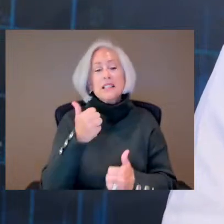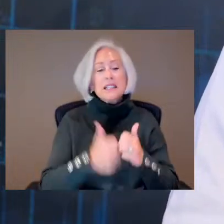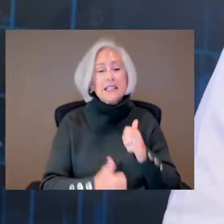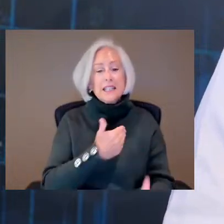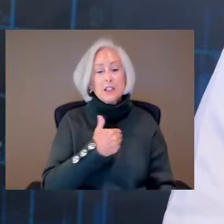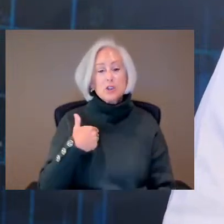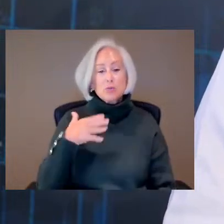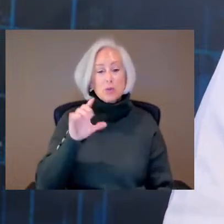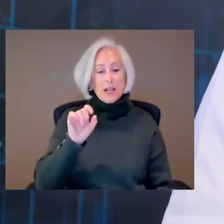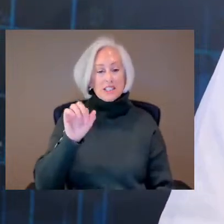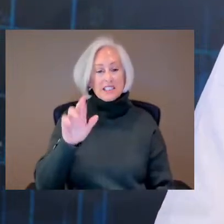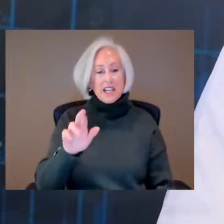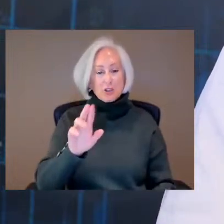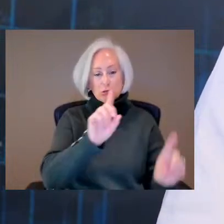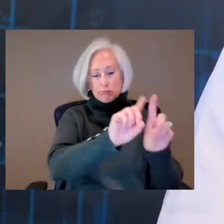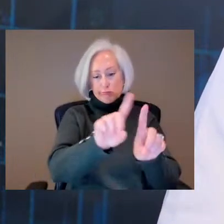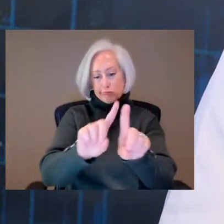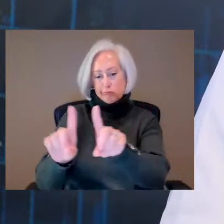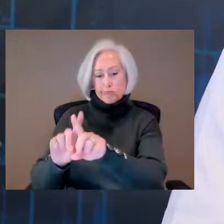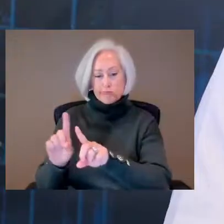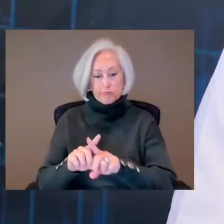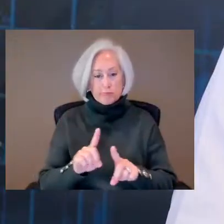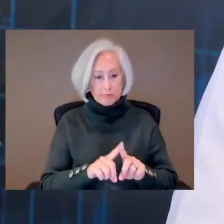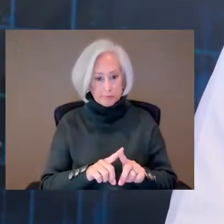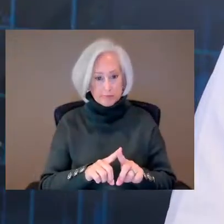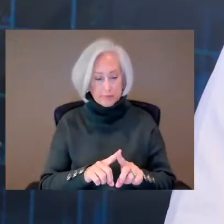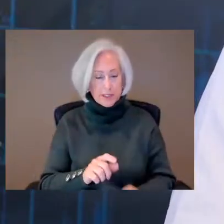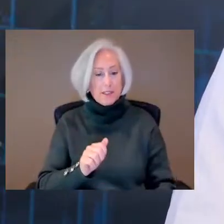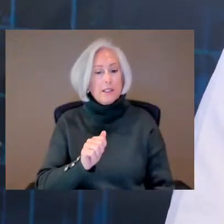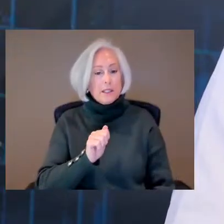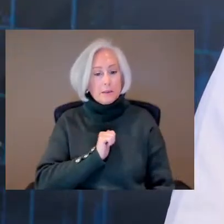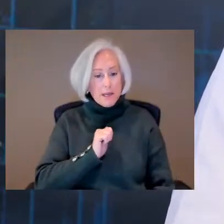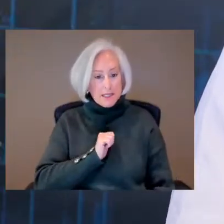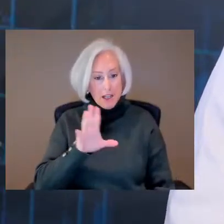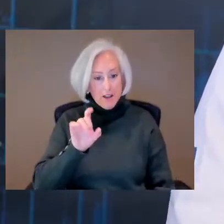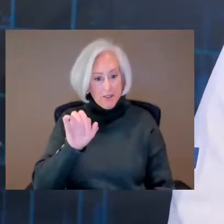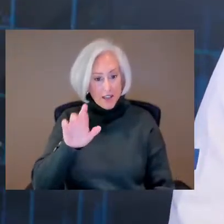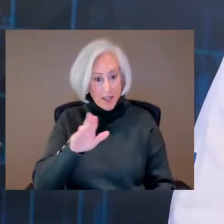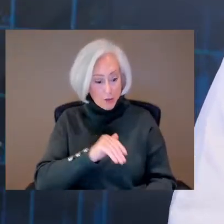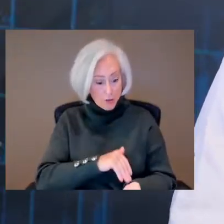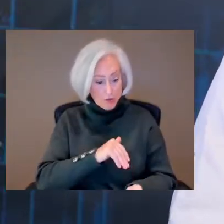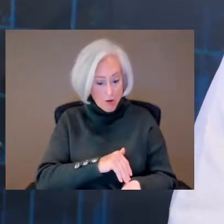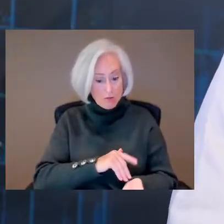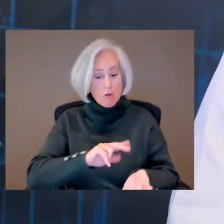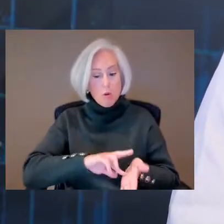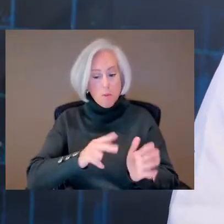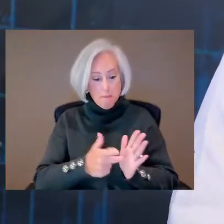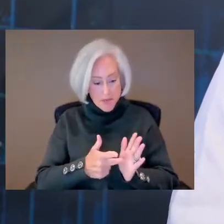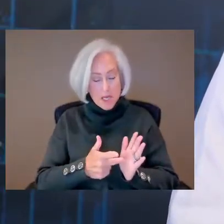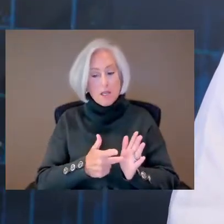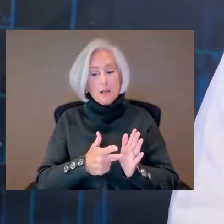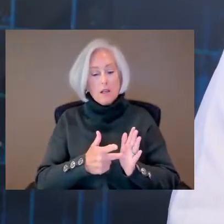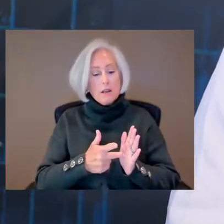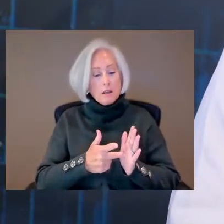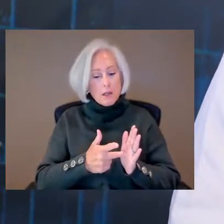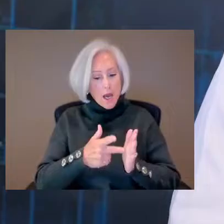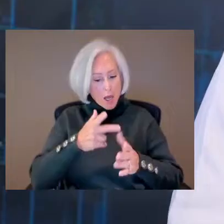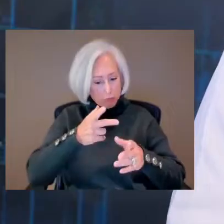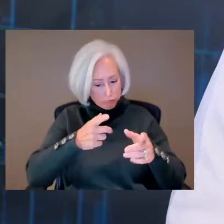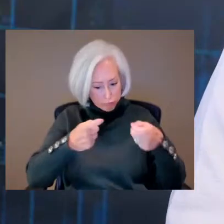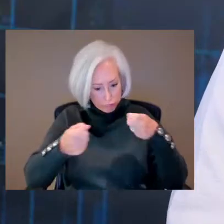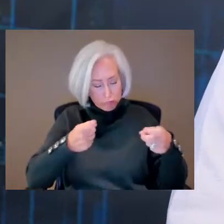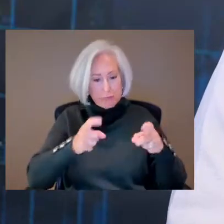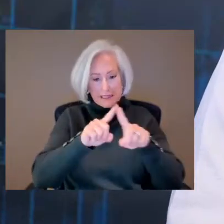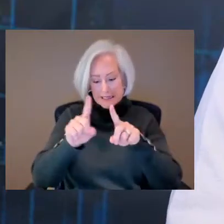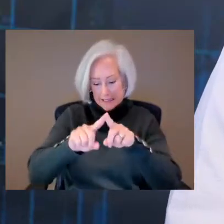same. And so as a medical oncologist, I deal with treatments that affect the whole body. And so the 3 main treatment types that I